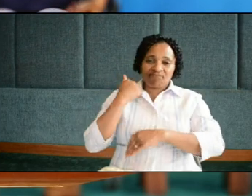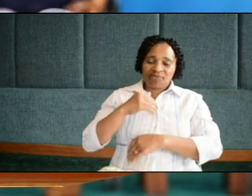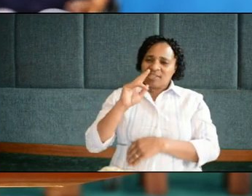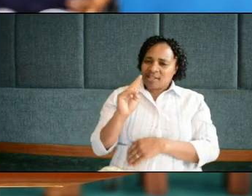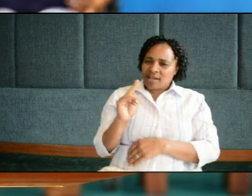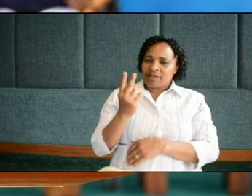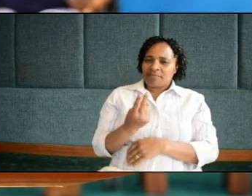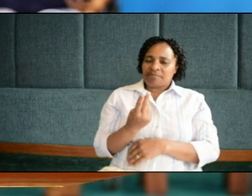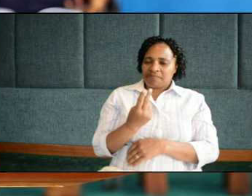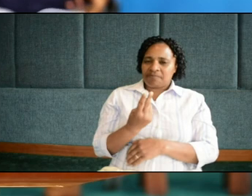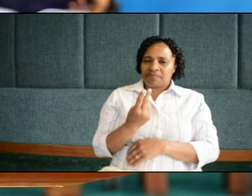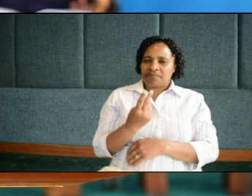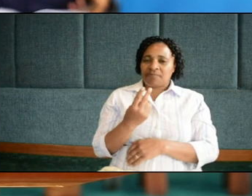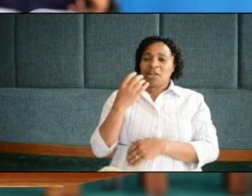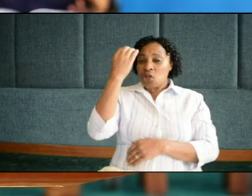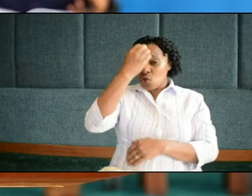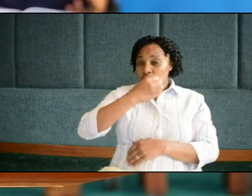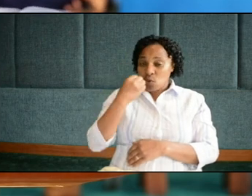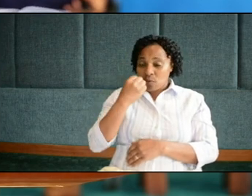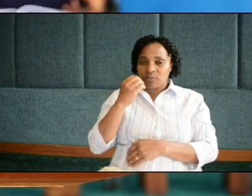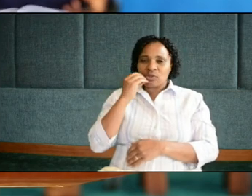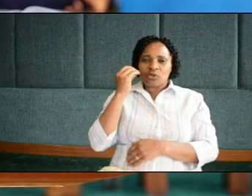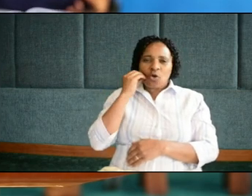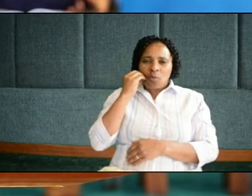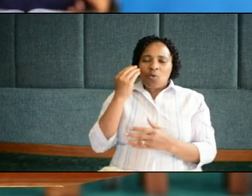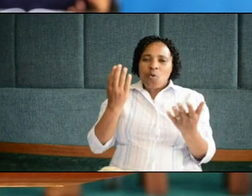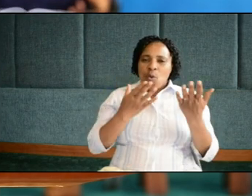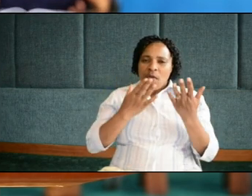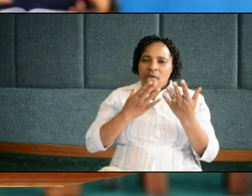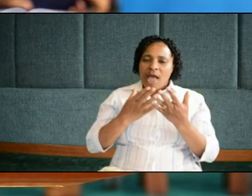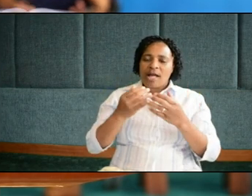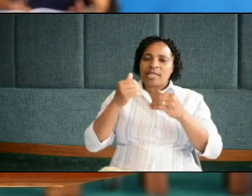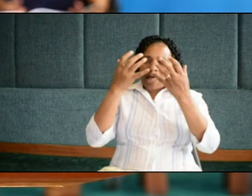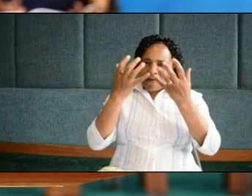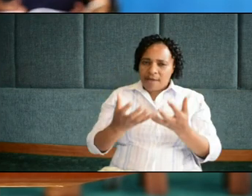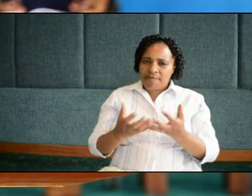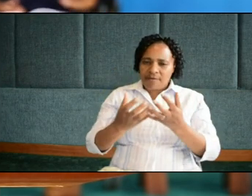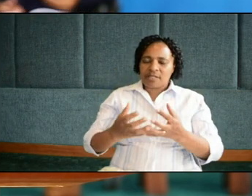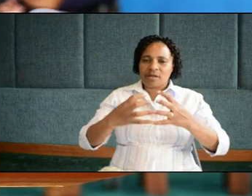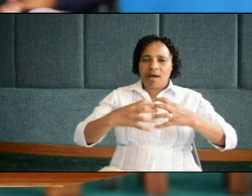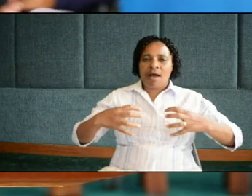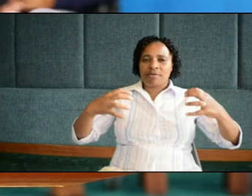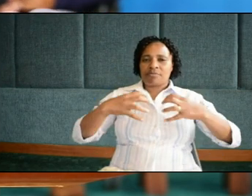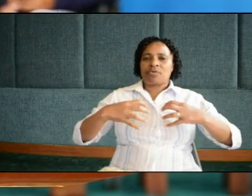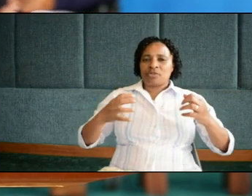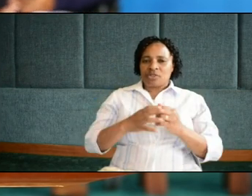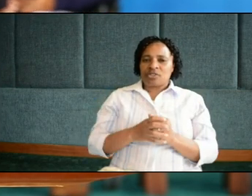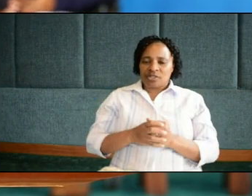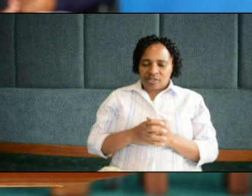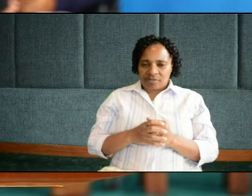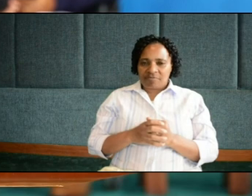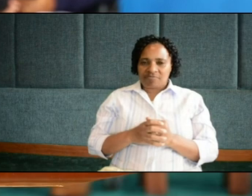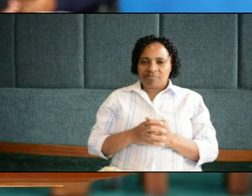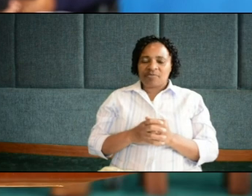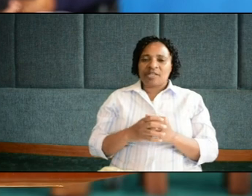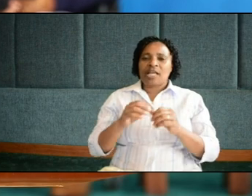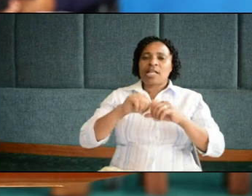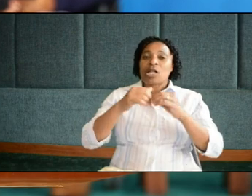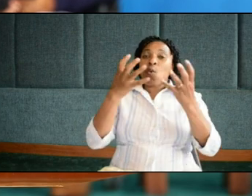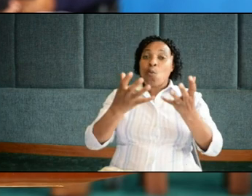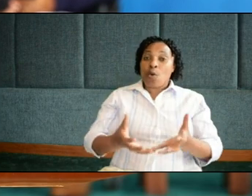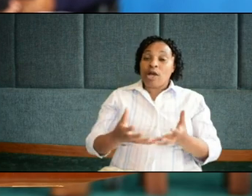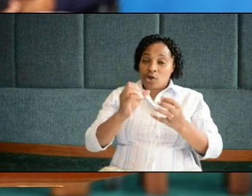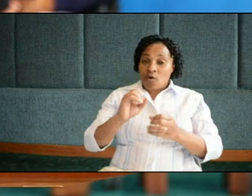Secondly, Europe is home to Europe's heaviest animal, the bison, weighing in